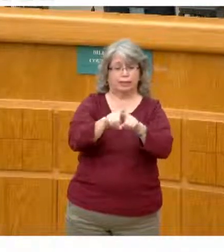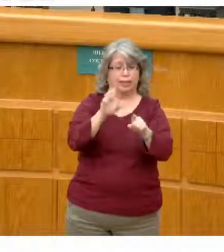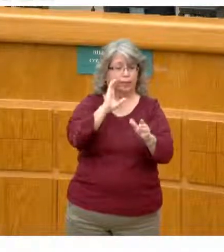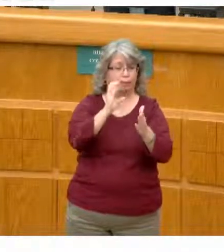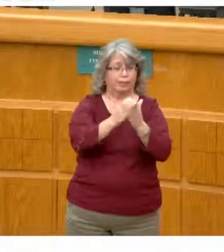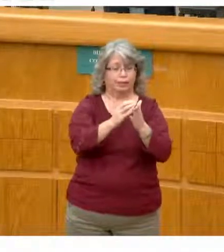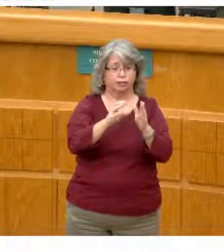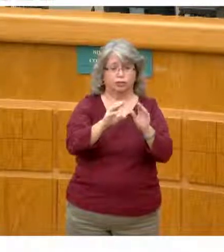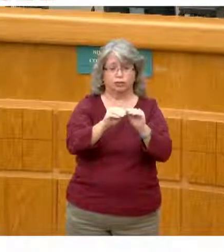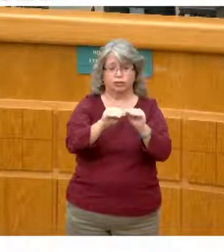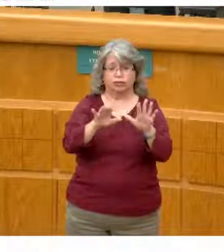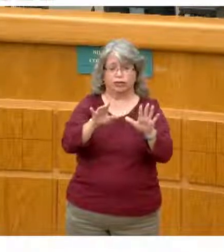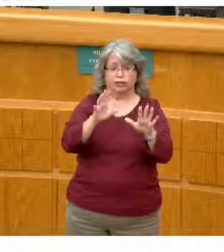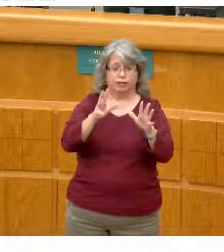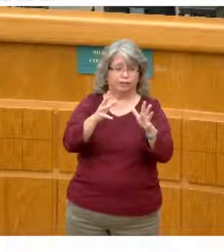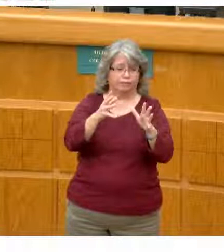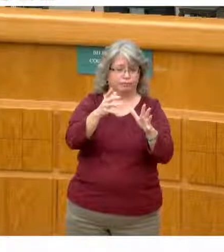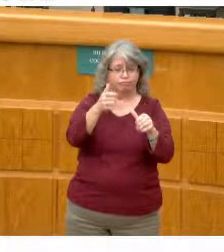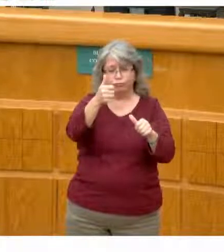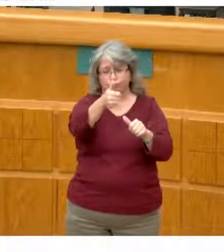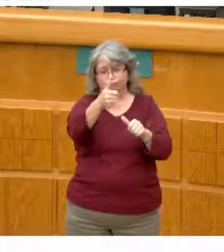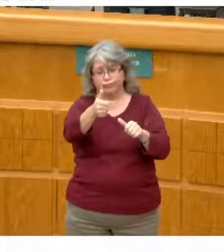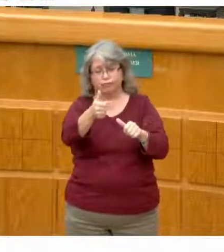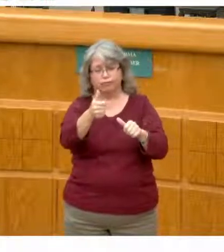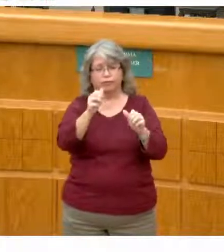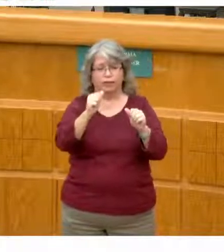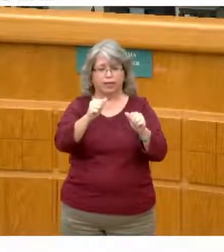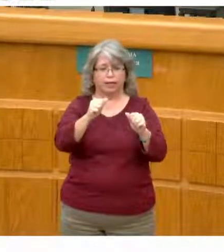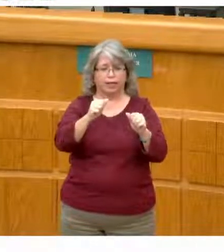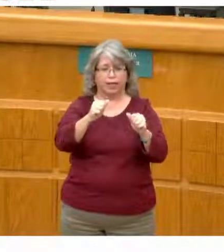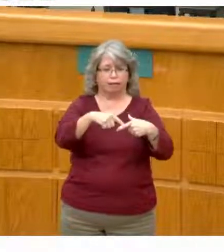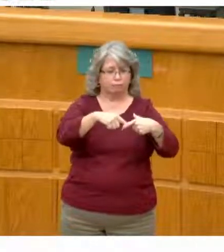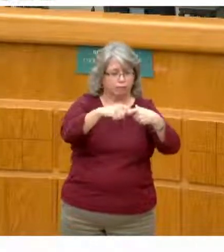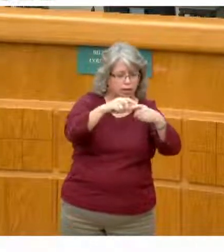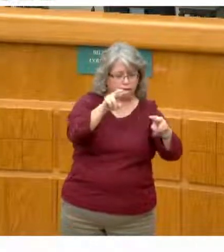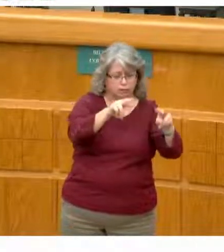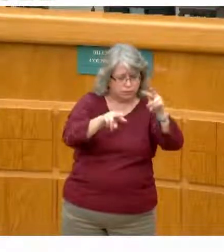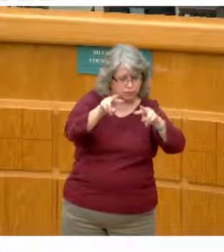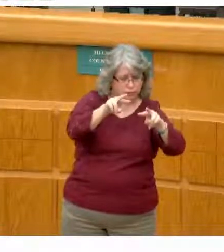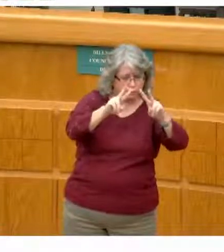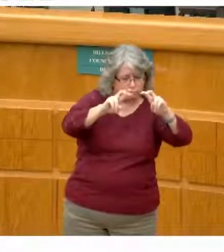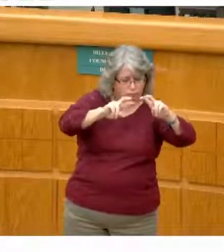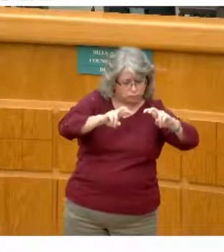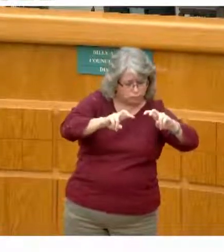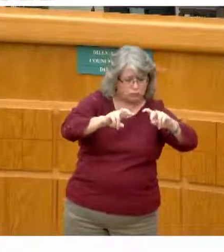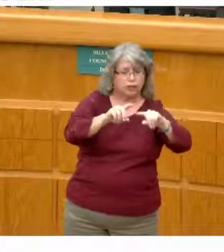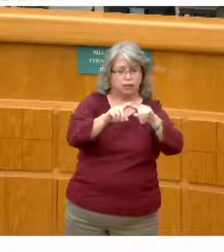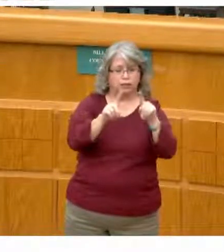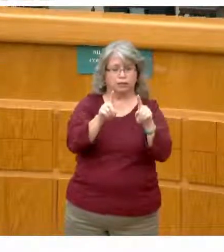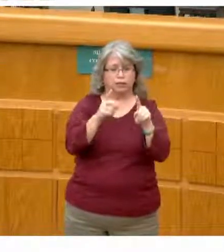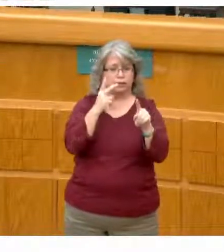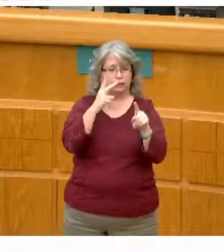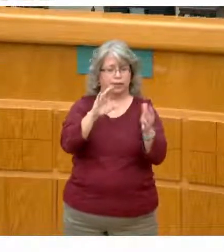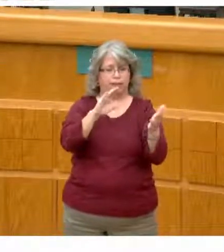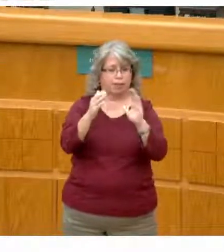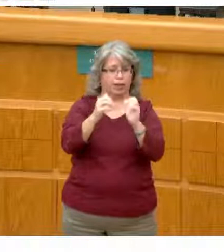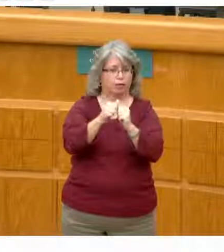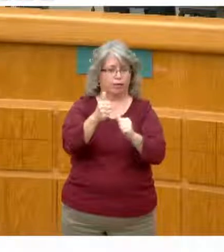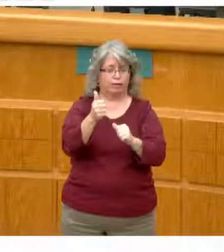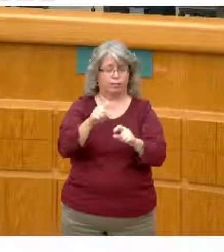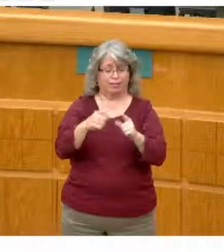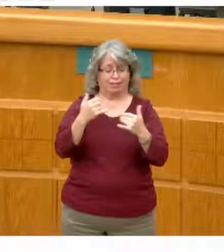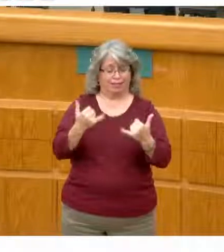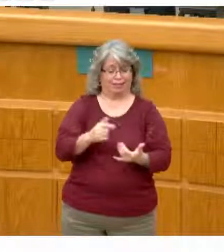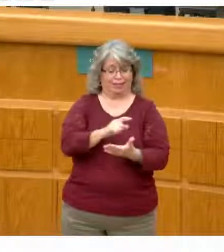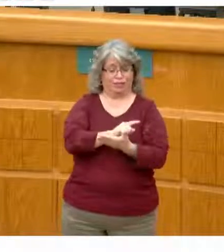to pause this and look at it and inspect, you can see where we're at relative to other peaks. But this week, in terms of people in the ICU, we